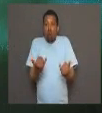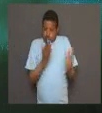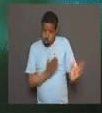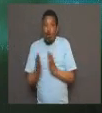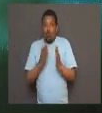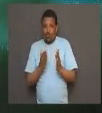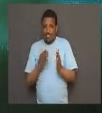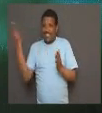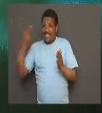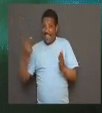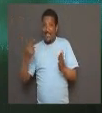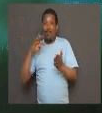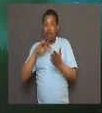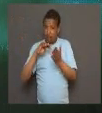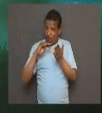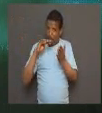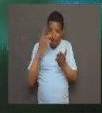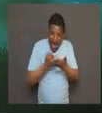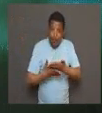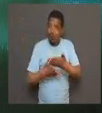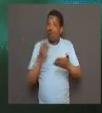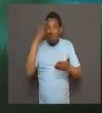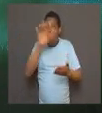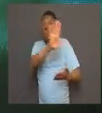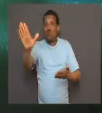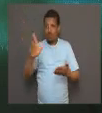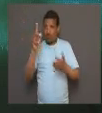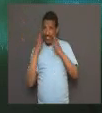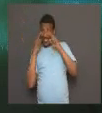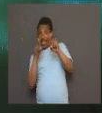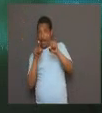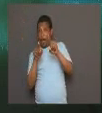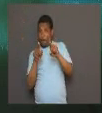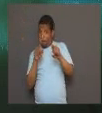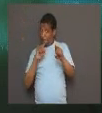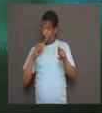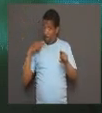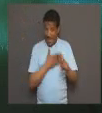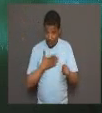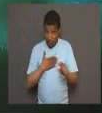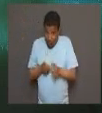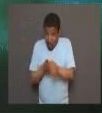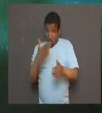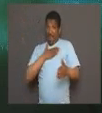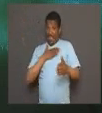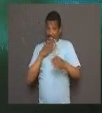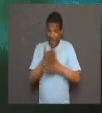for you to see. Please follow my steps carefully, students.